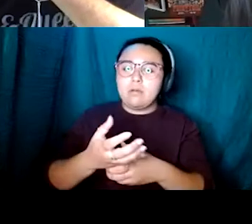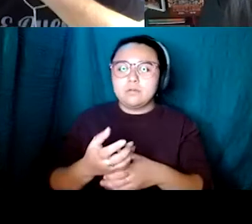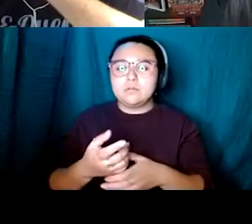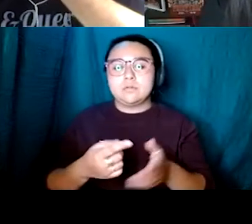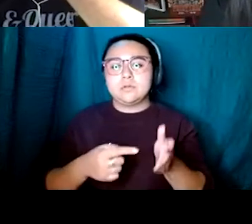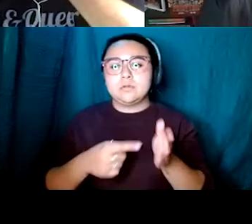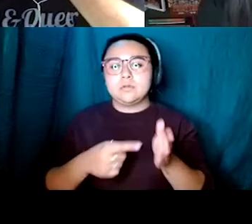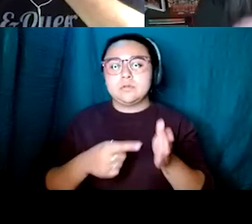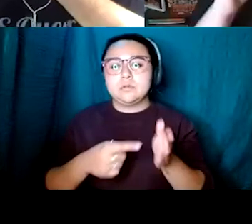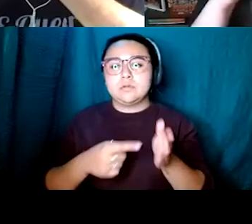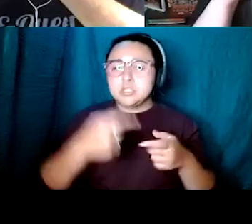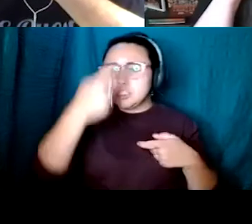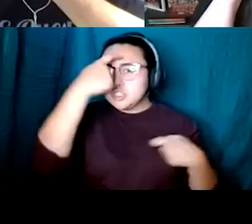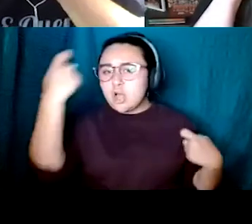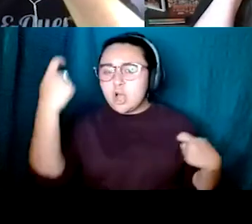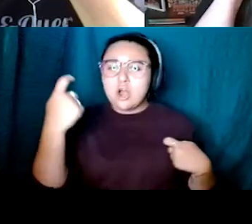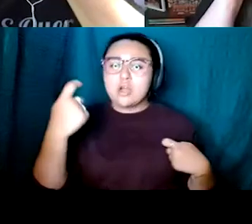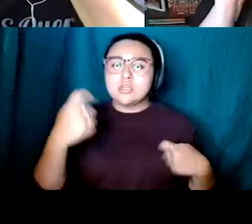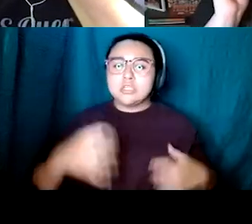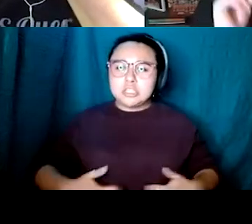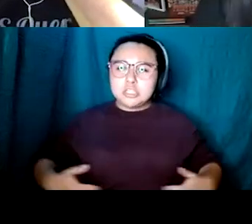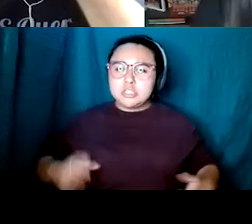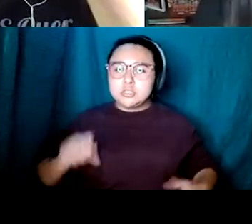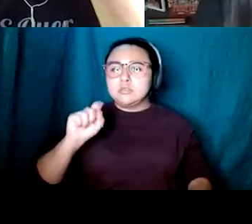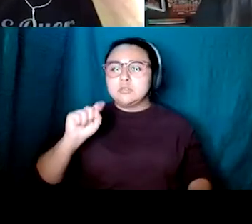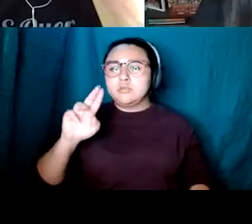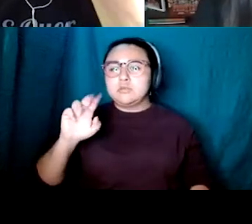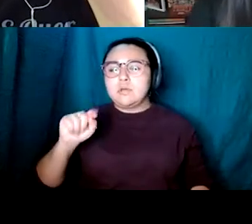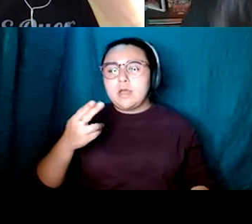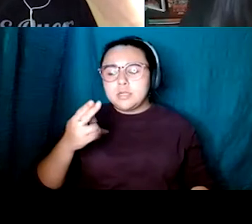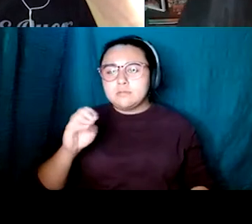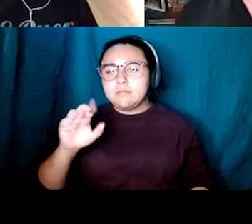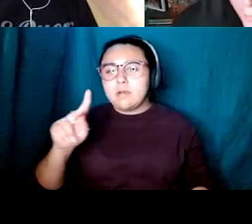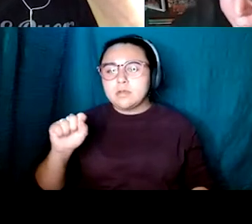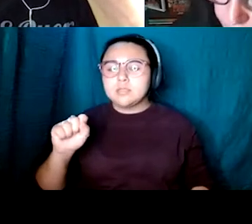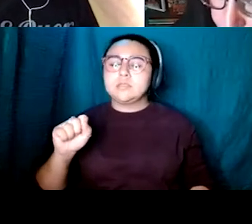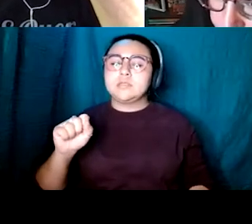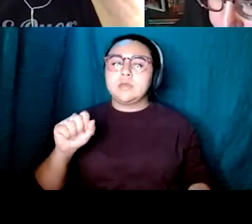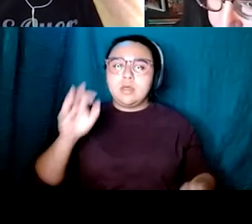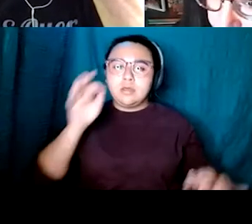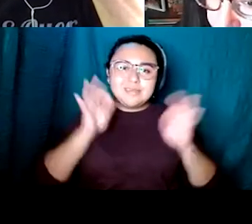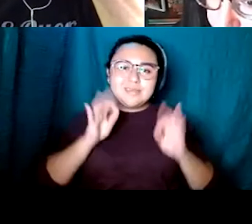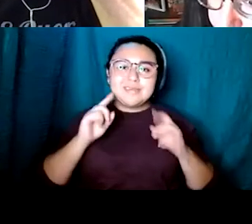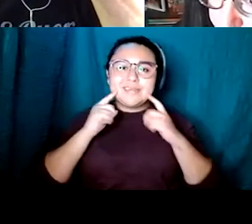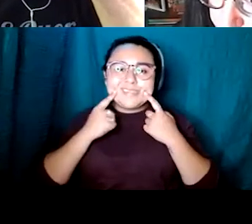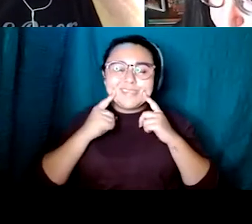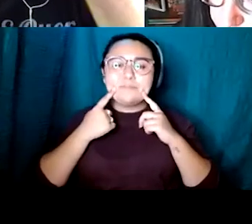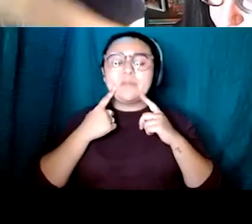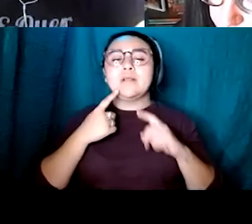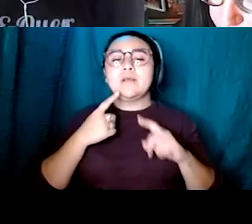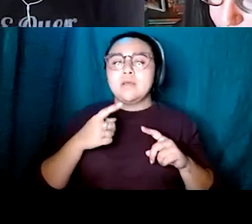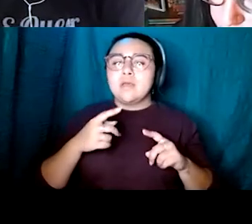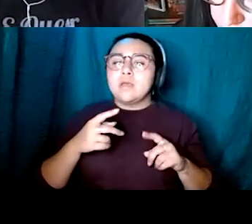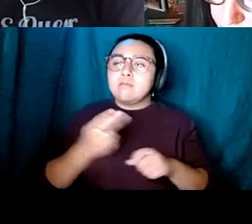scars, stretch marks, blemishes, and dimples. It's layered and lopsided. It has thick stanzas that twist and contort